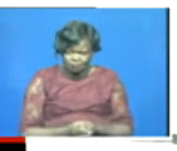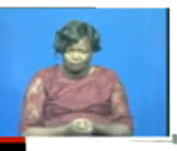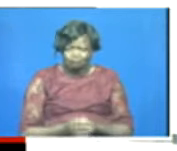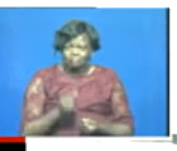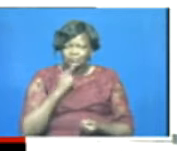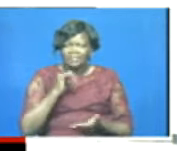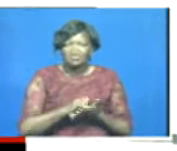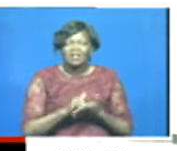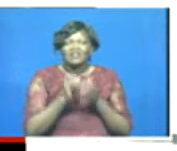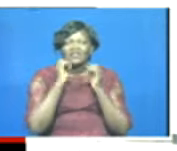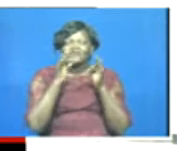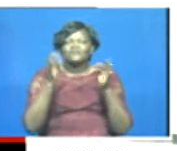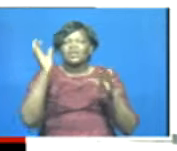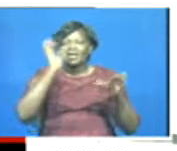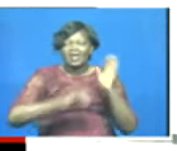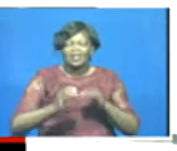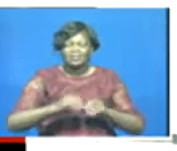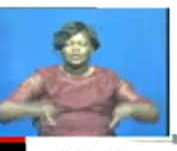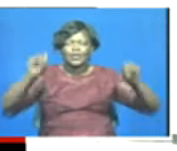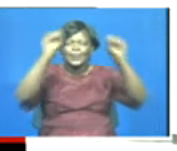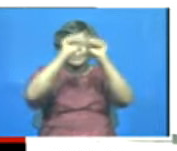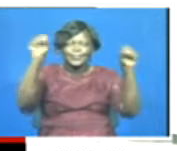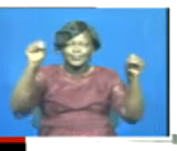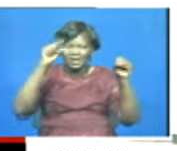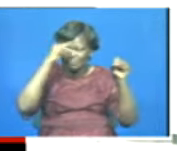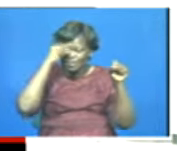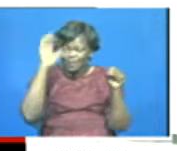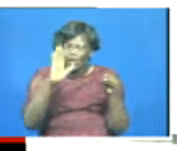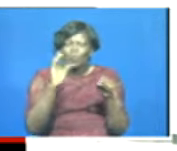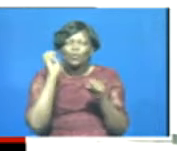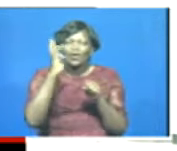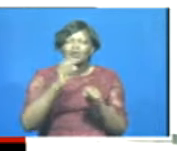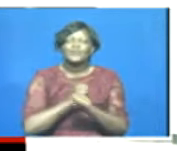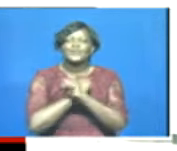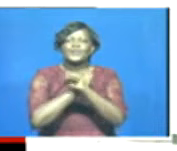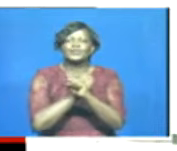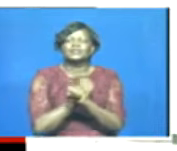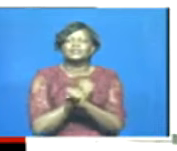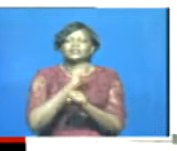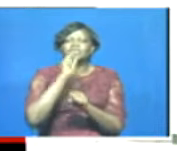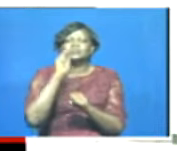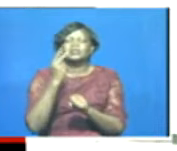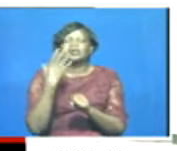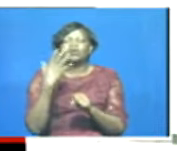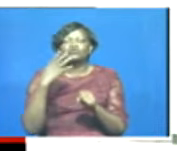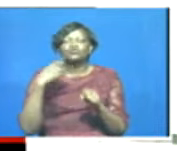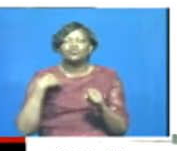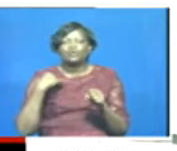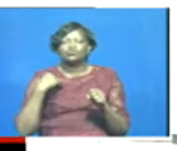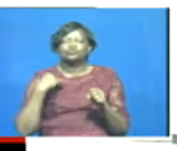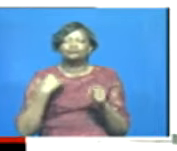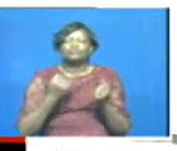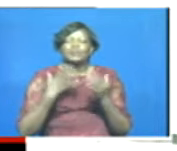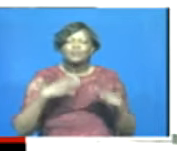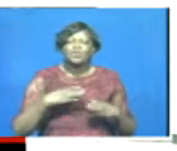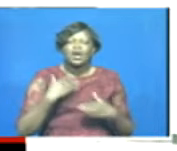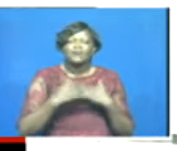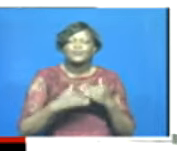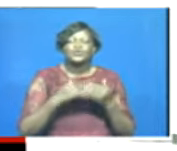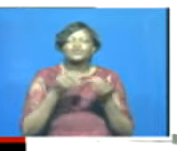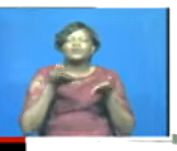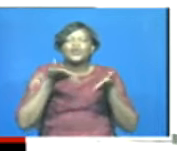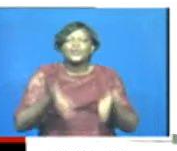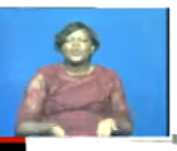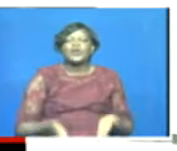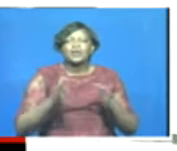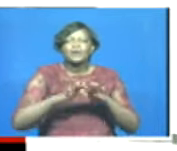if elected president, his government will protect second-hand clothes traders and build modern markets for them. Speaking